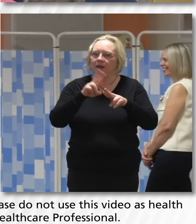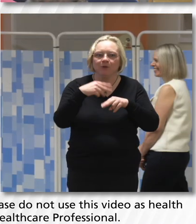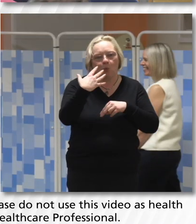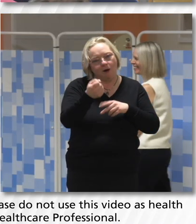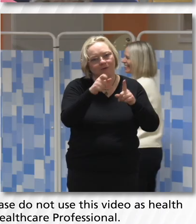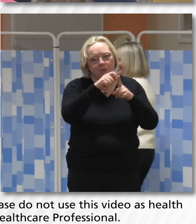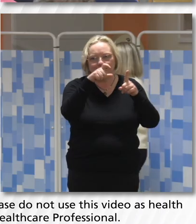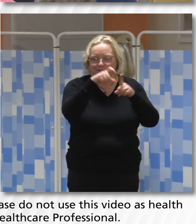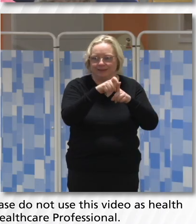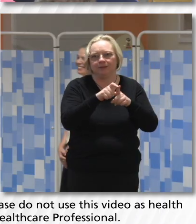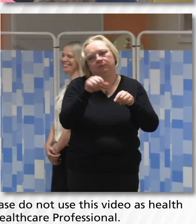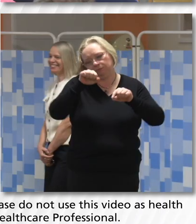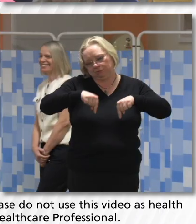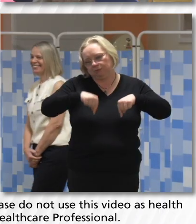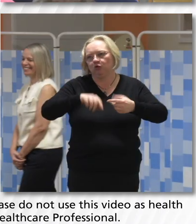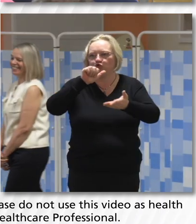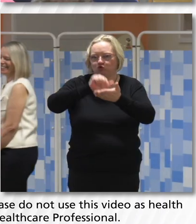place. Thank you.